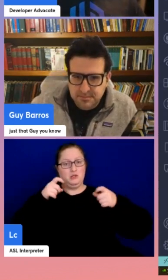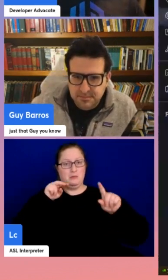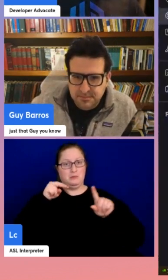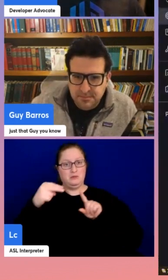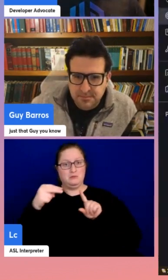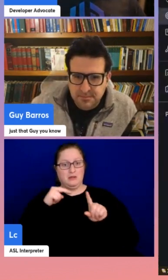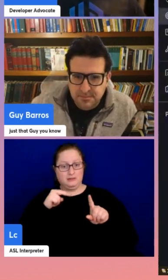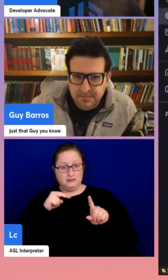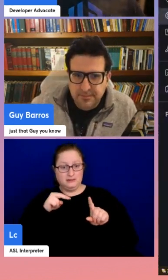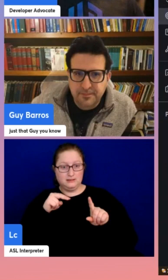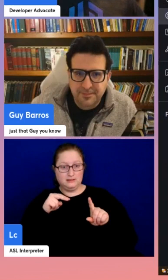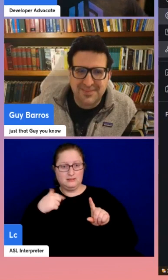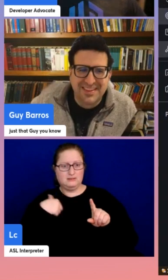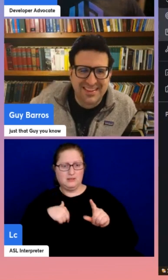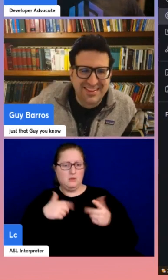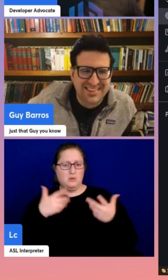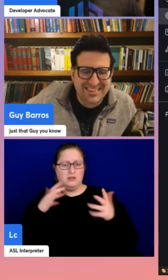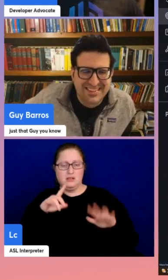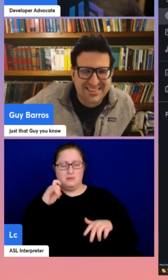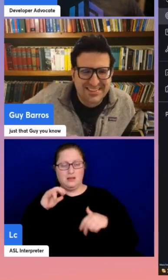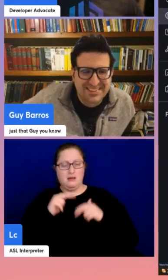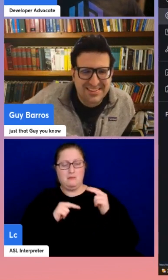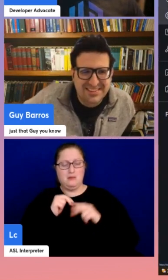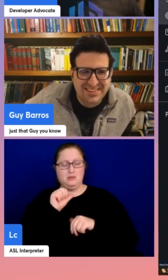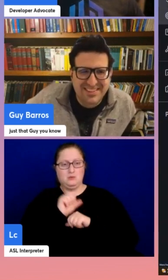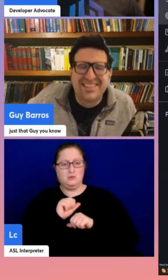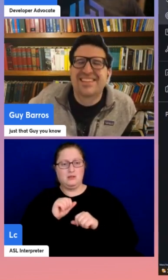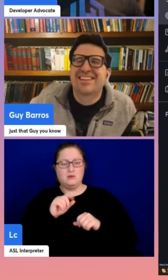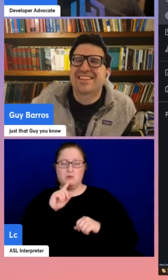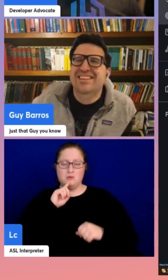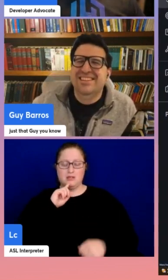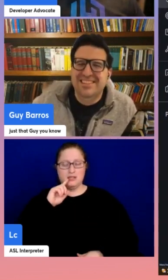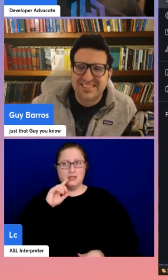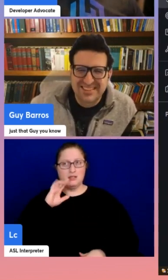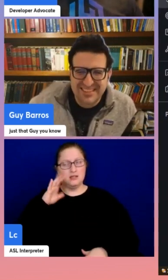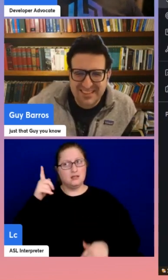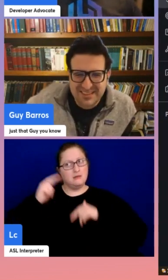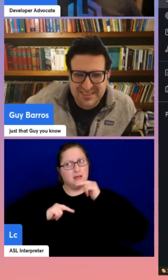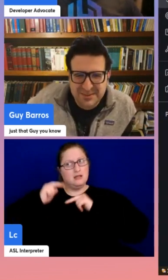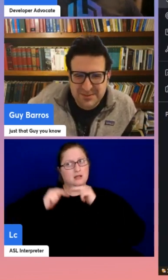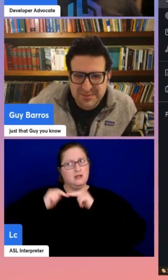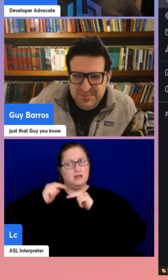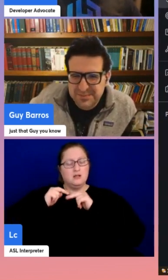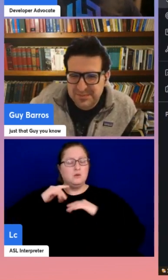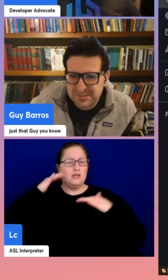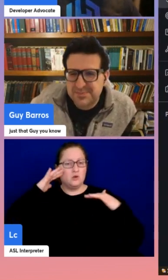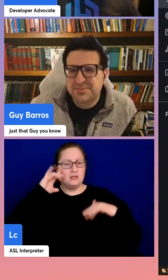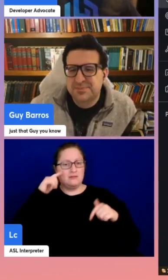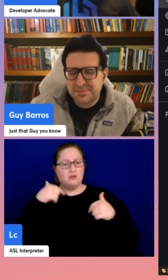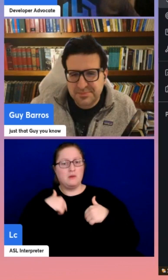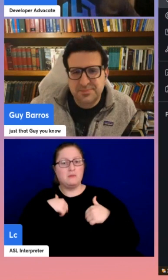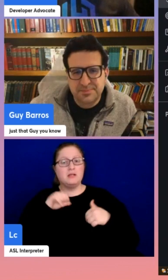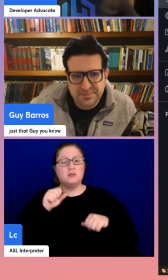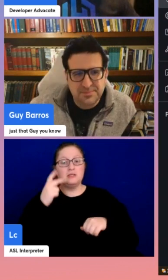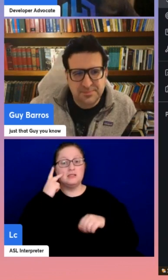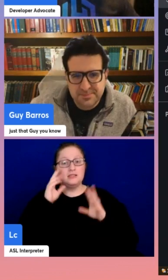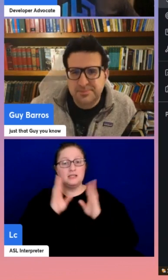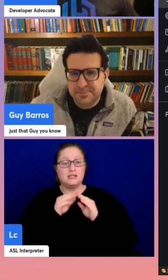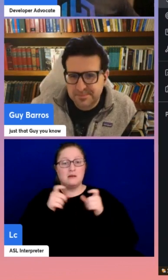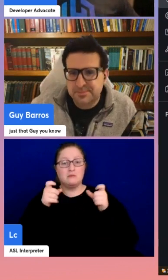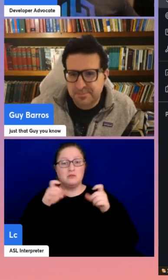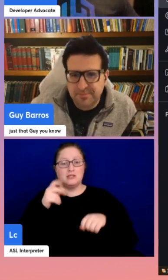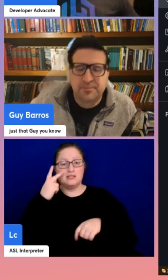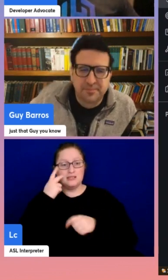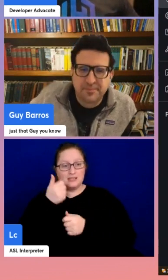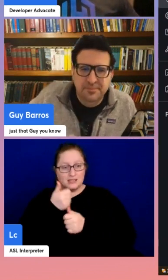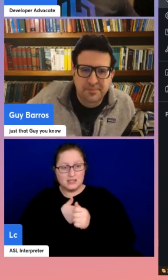are done because those building work is getting really noisy for me, you can see the sessions here. So the administrator can see every